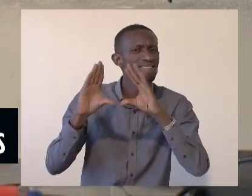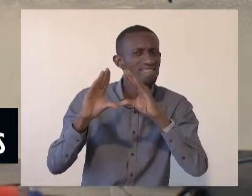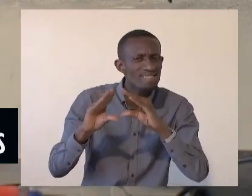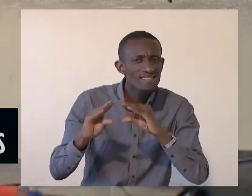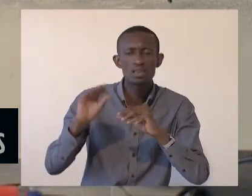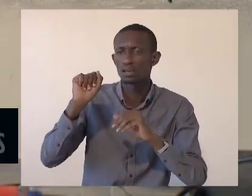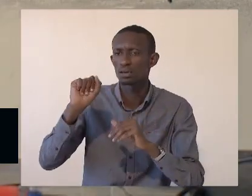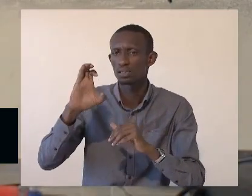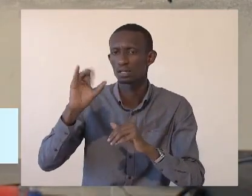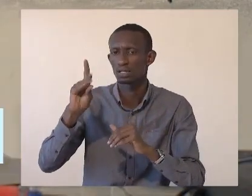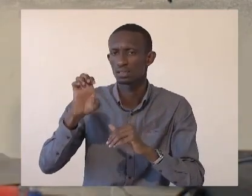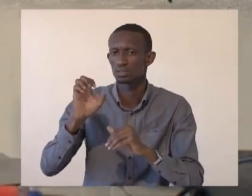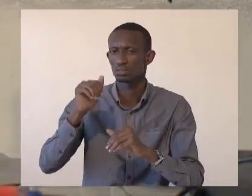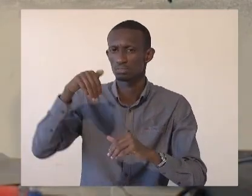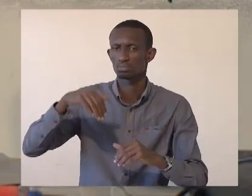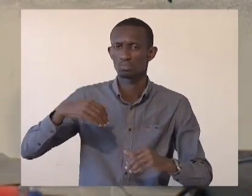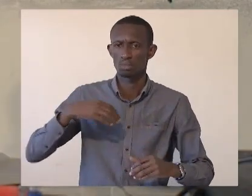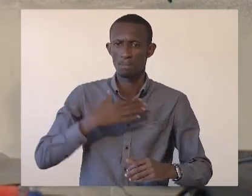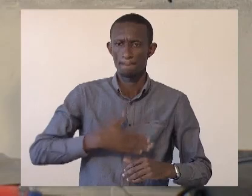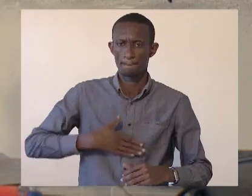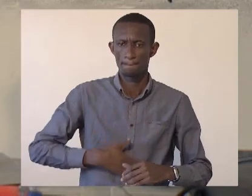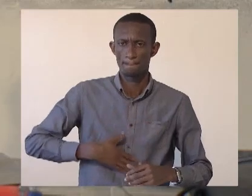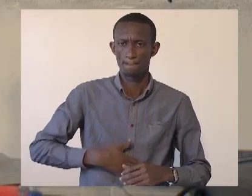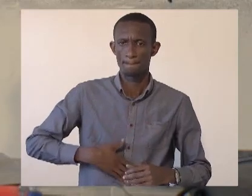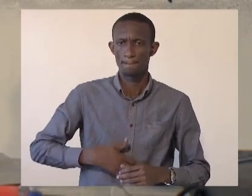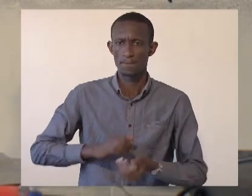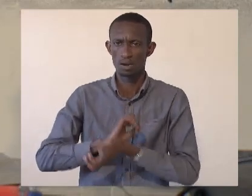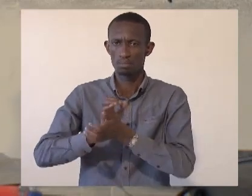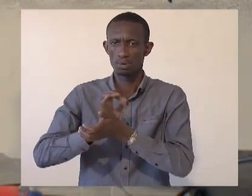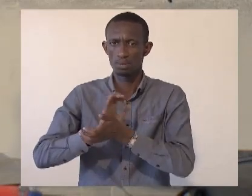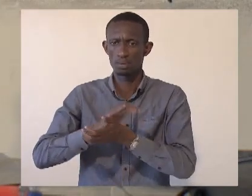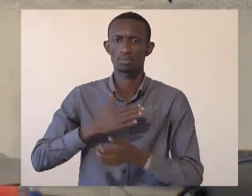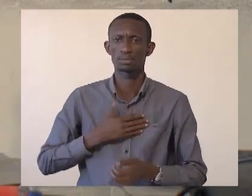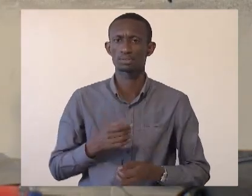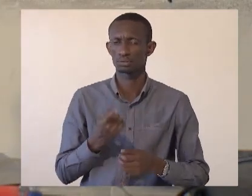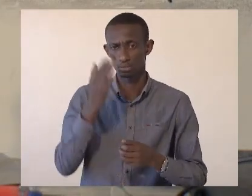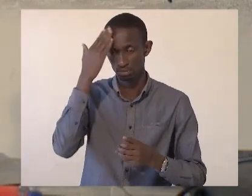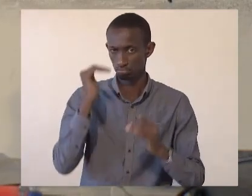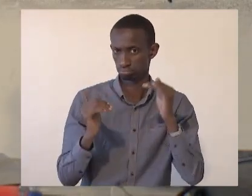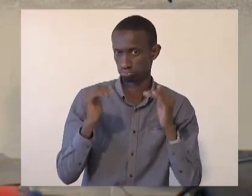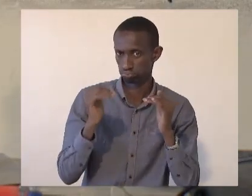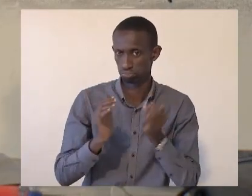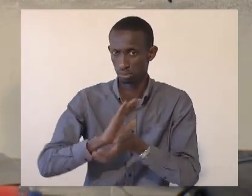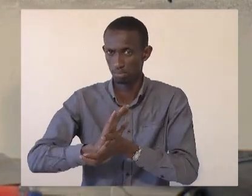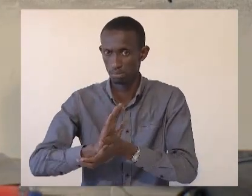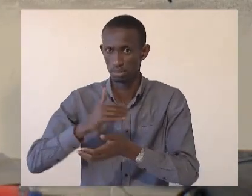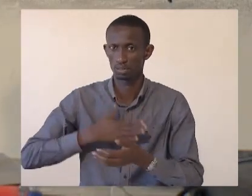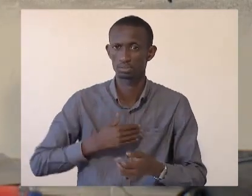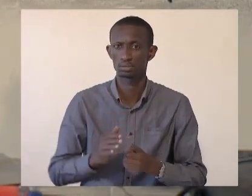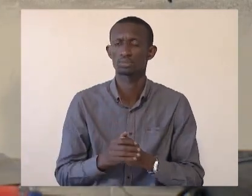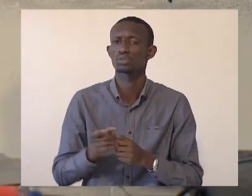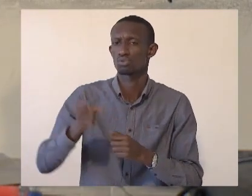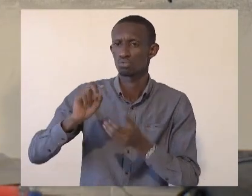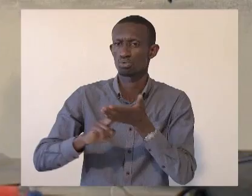our stomach. When you have a heartburn, do you know what is a heartburn? You can use sodium hydrogen carbonate and you